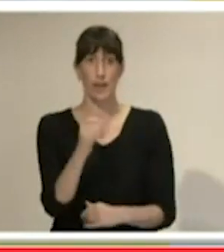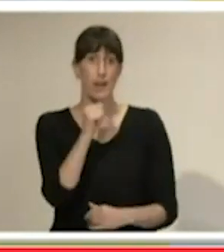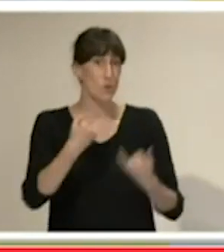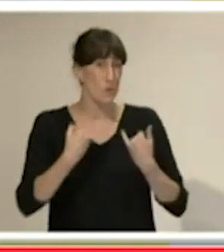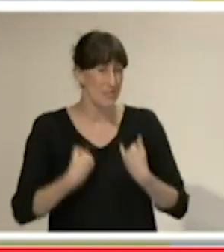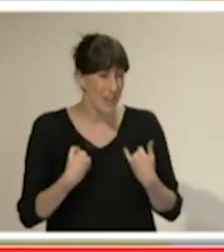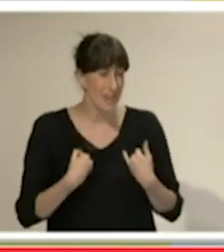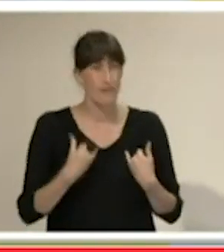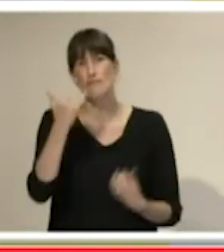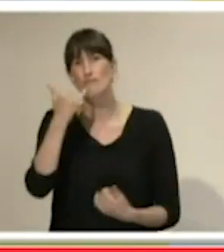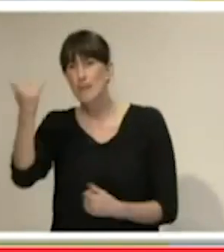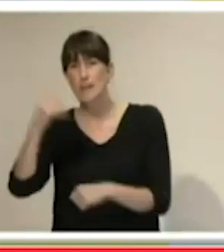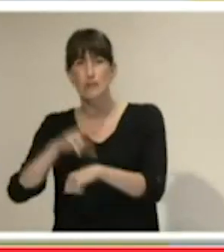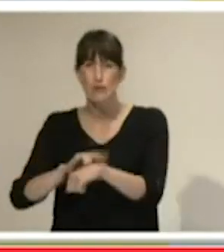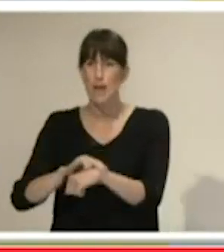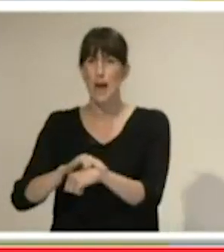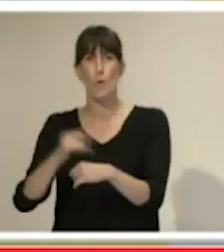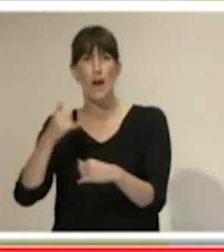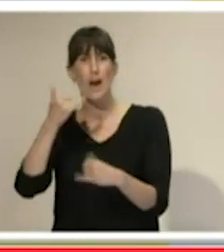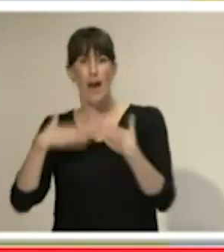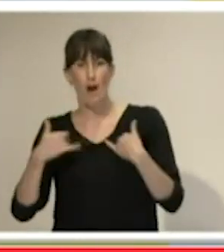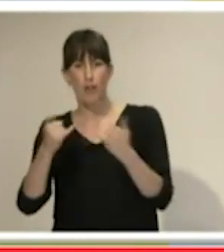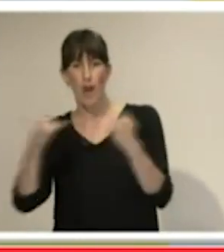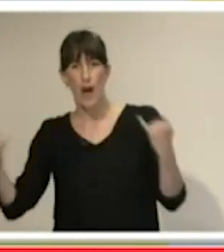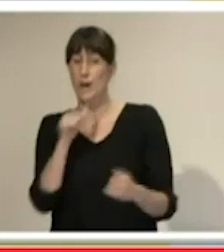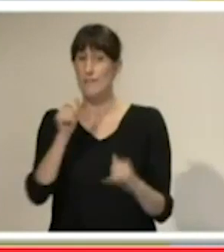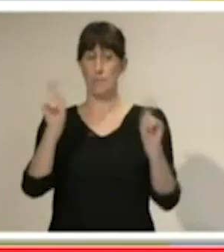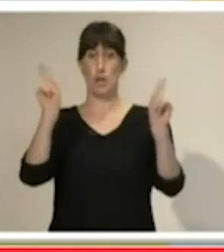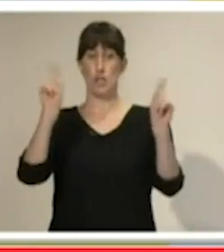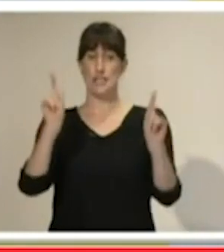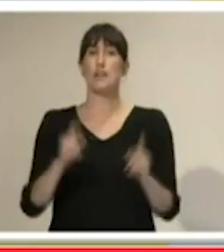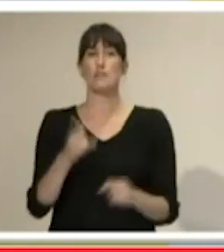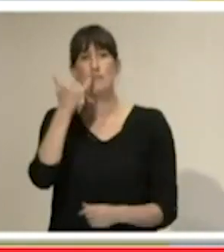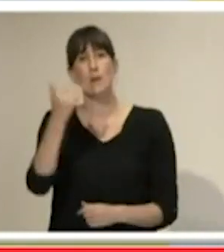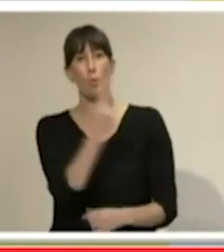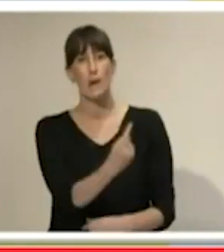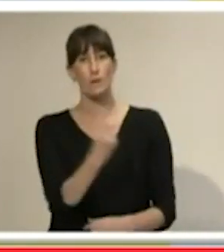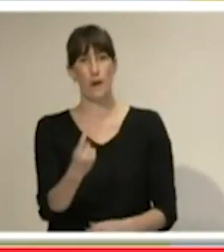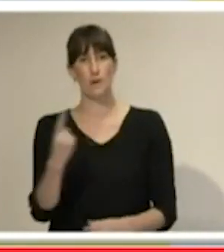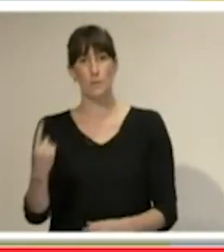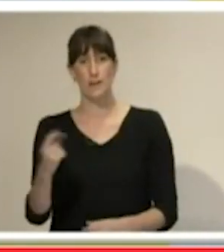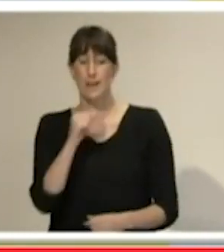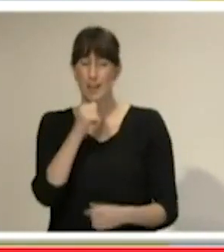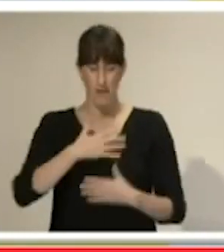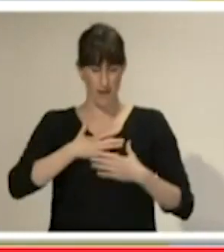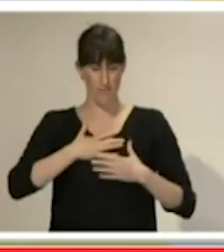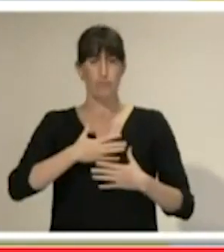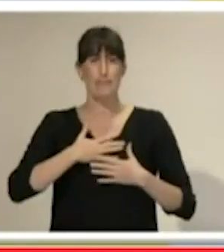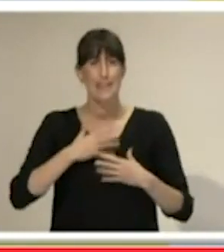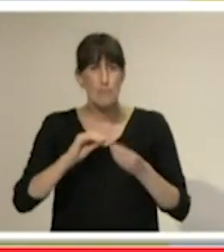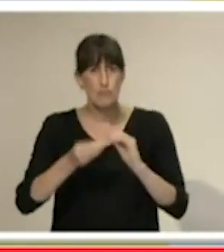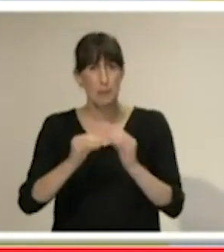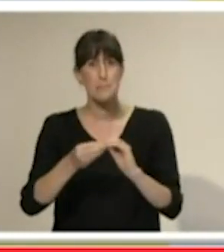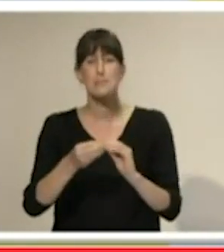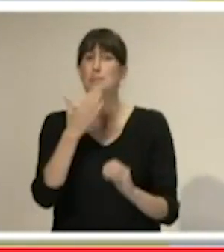Healthline, ring your GP, or if it's an emergency, dial 111. And if you have any respiratory symptoms, please do contact Healthline or